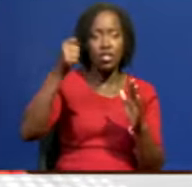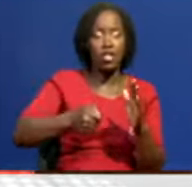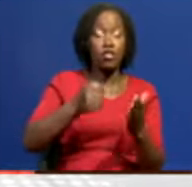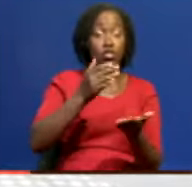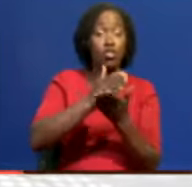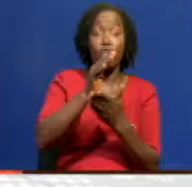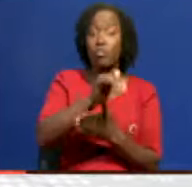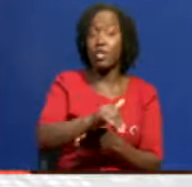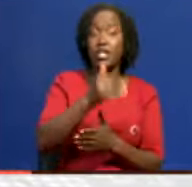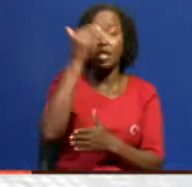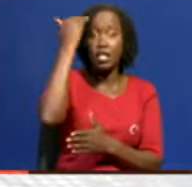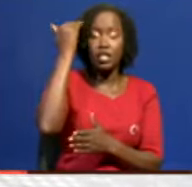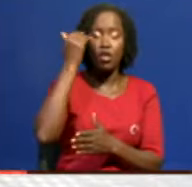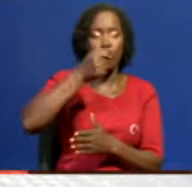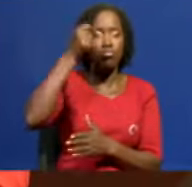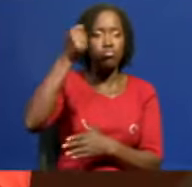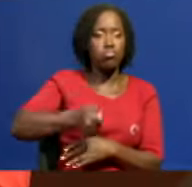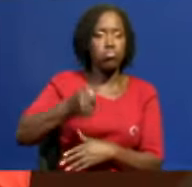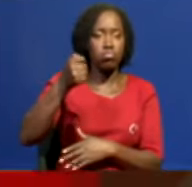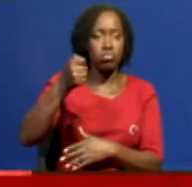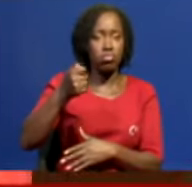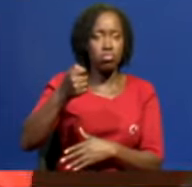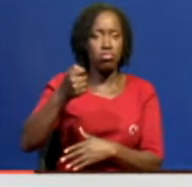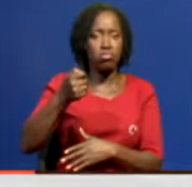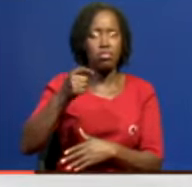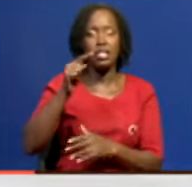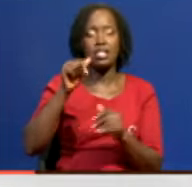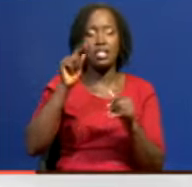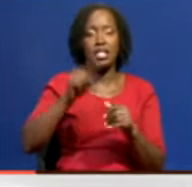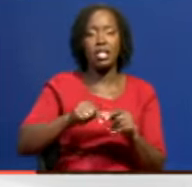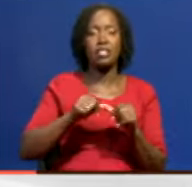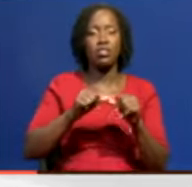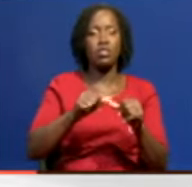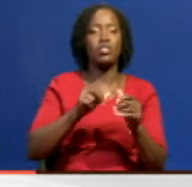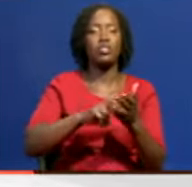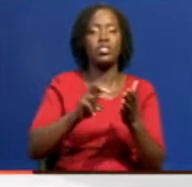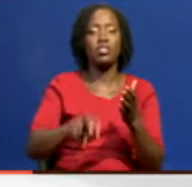the court actually rules that then it can't continue. It's actually dismissed. Okay. Yes. Let's